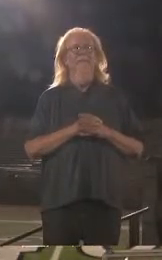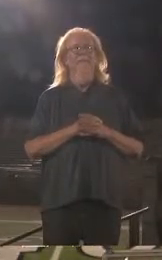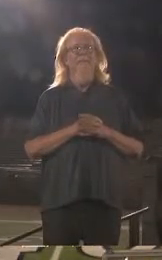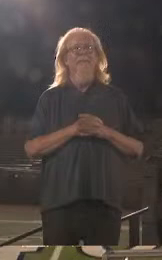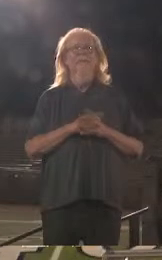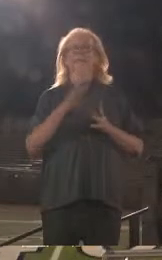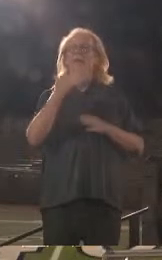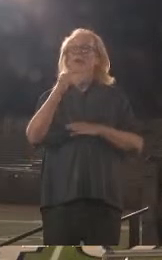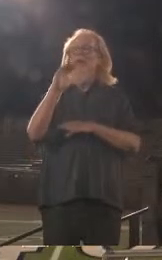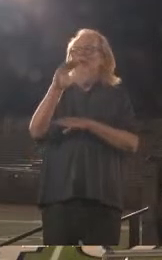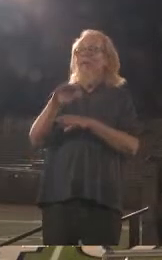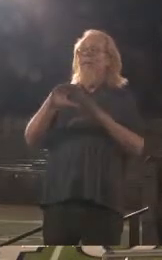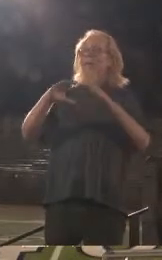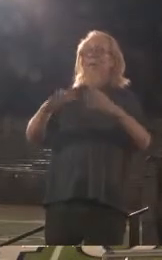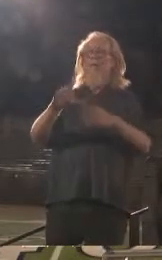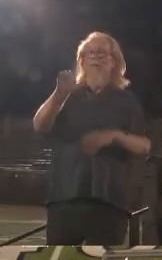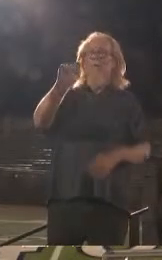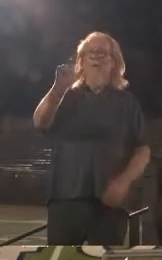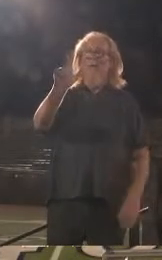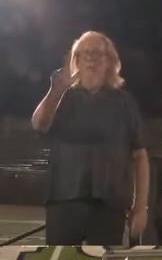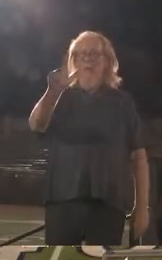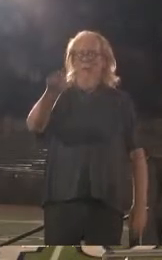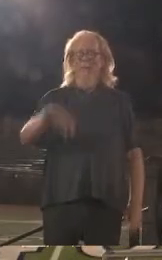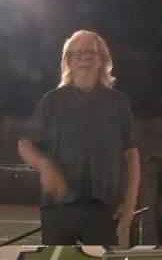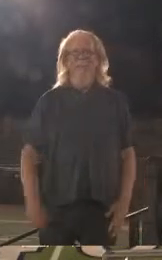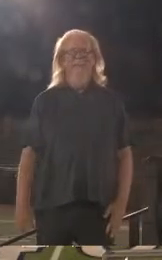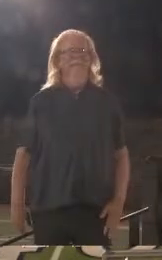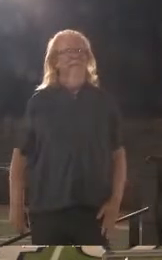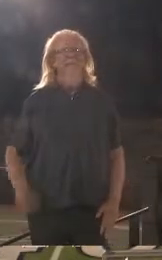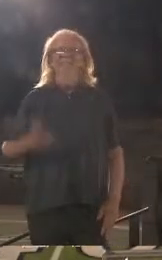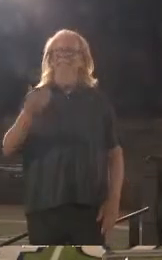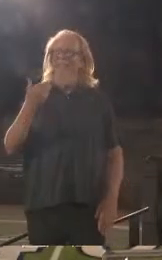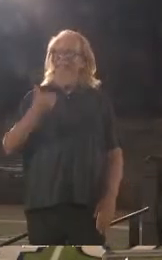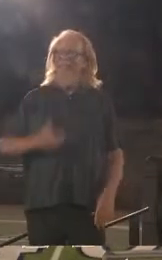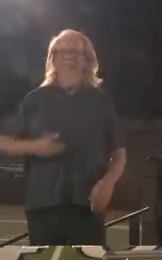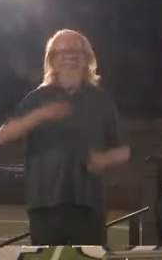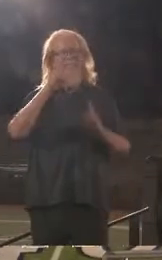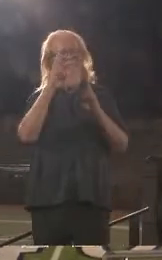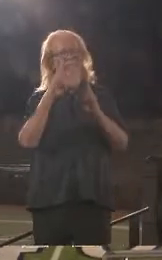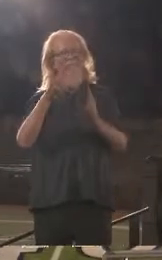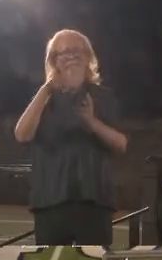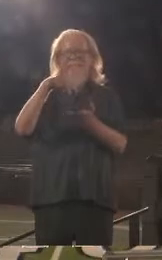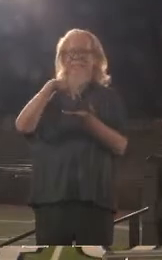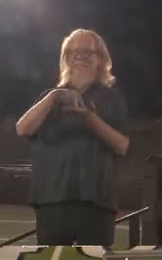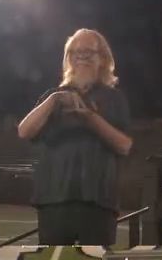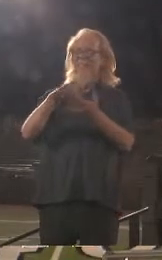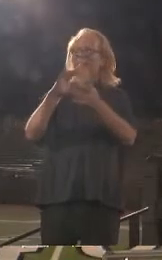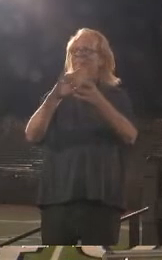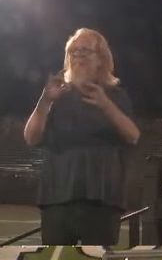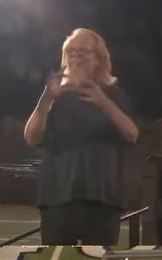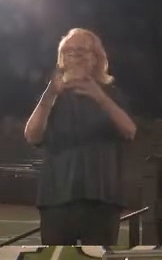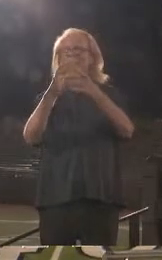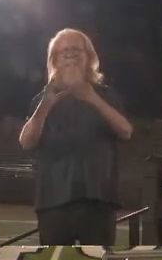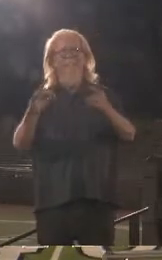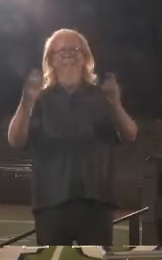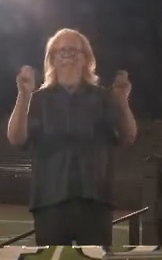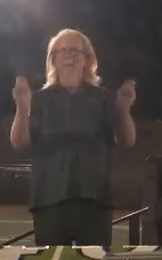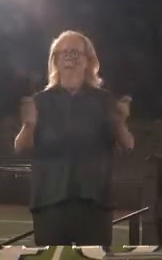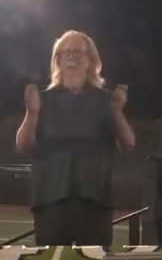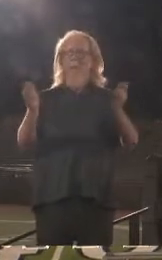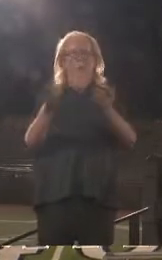Good evening, class of 2023. I am honored to stand before you tonight as we celebrate